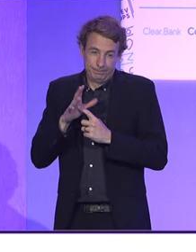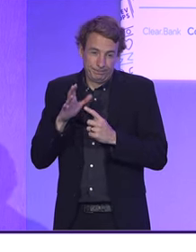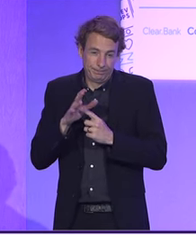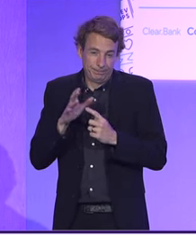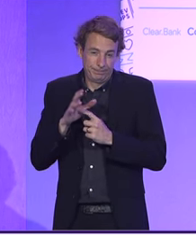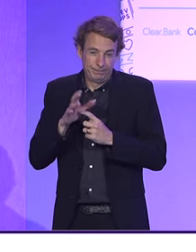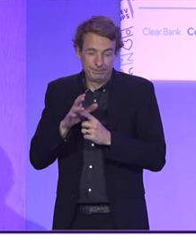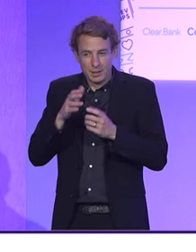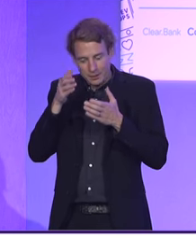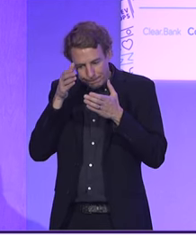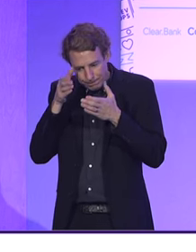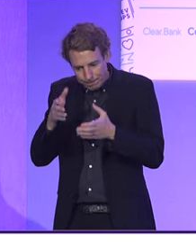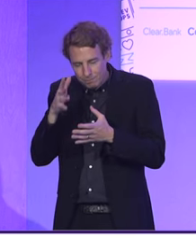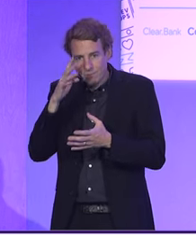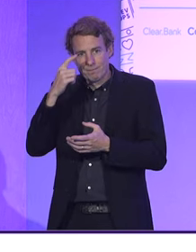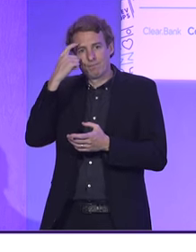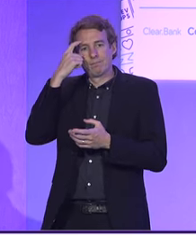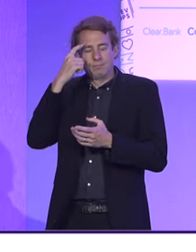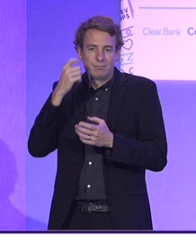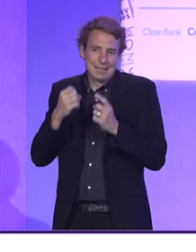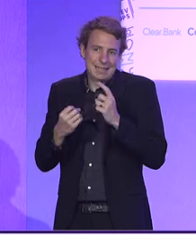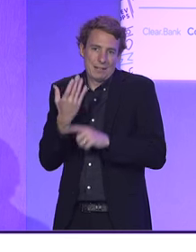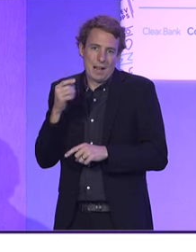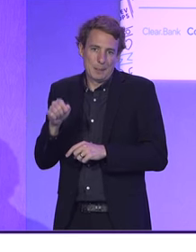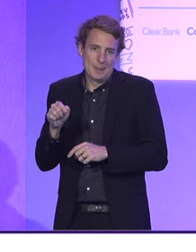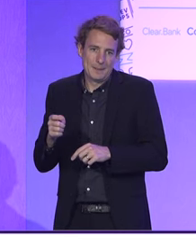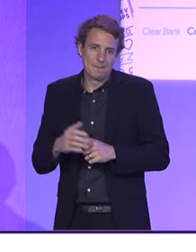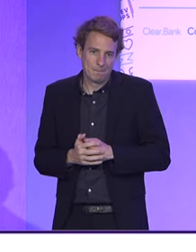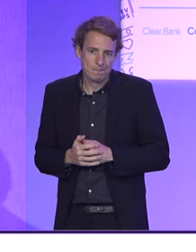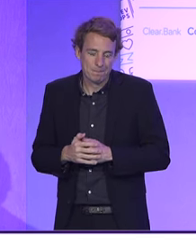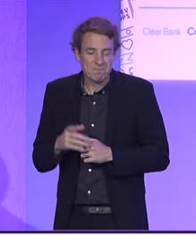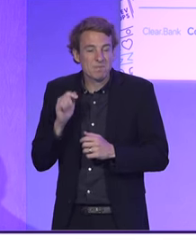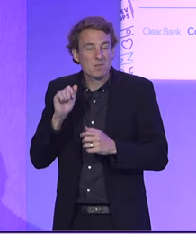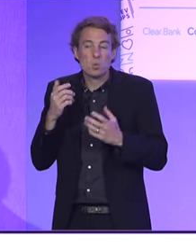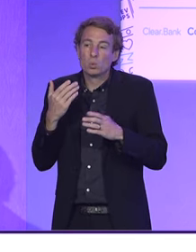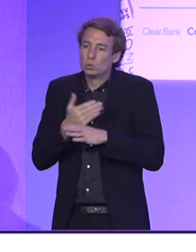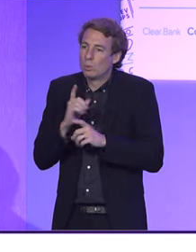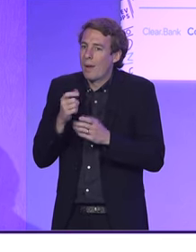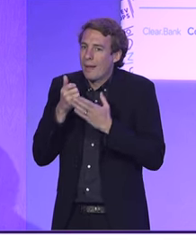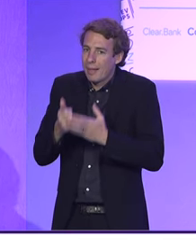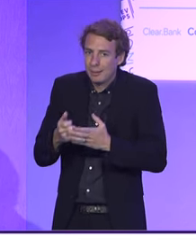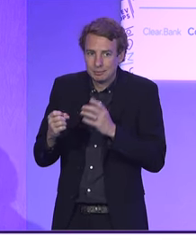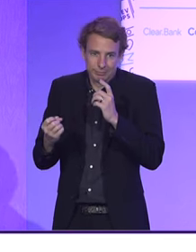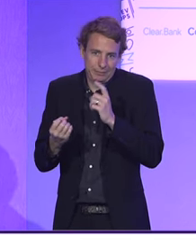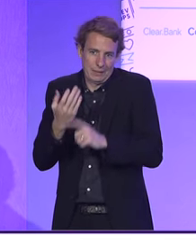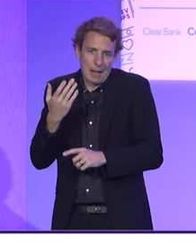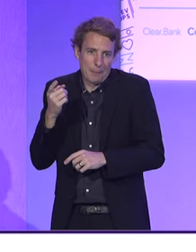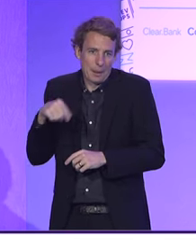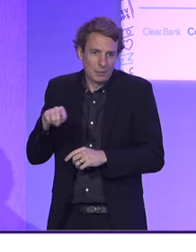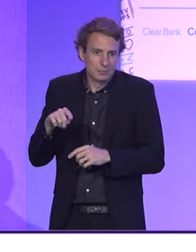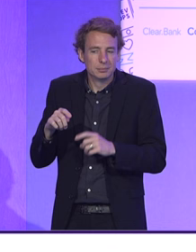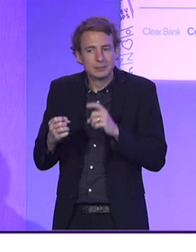mind, you are DevOps. You are there for helping your developers and try to do that. You have to help the